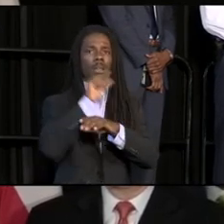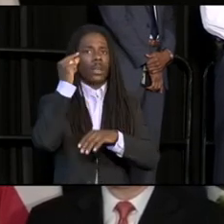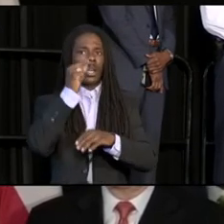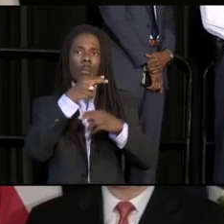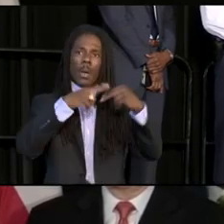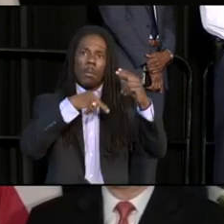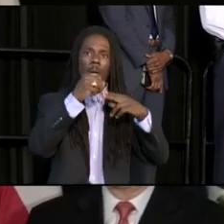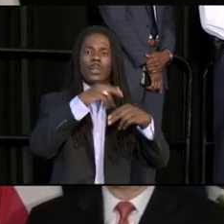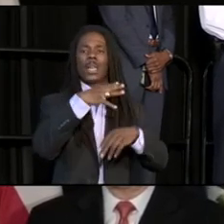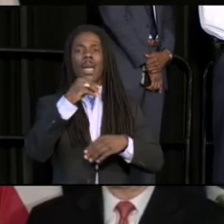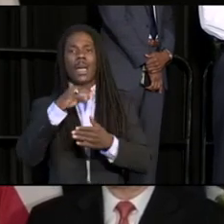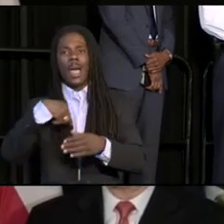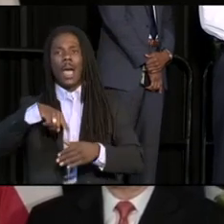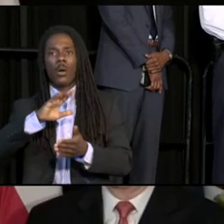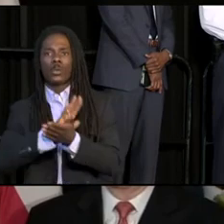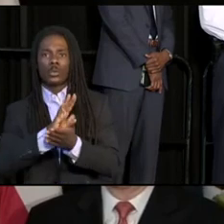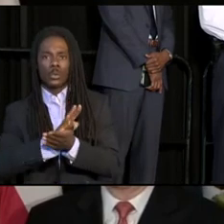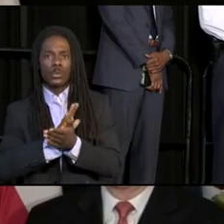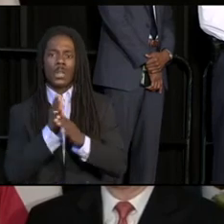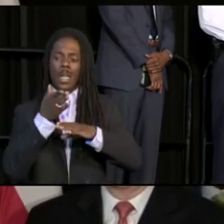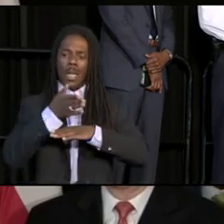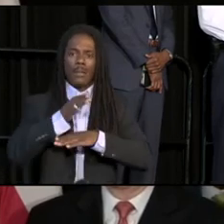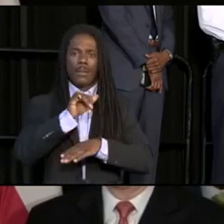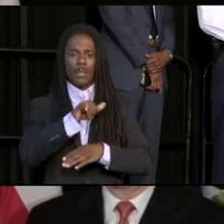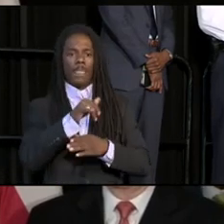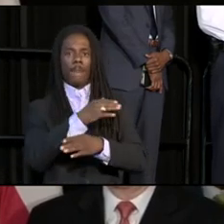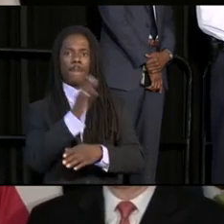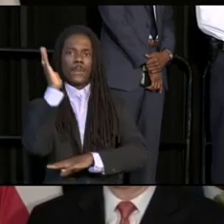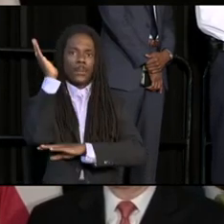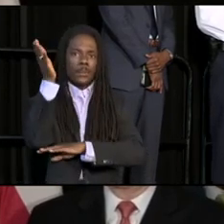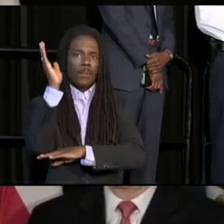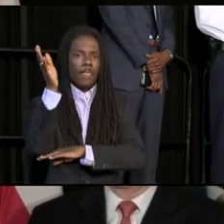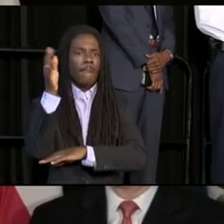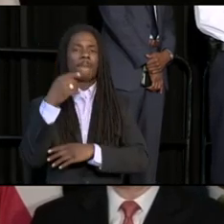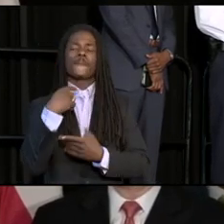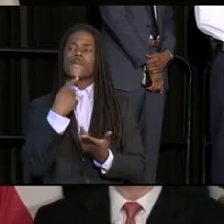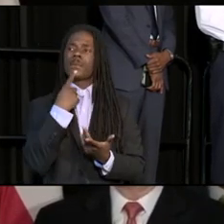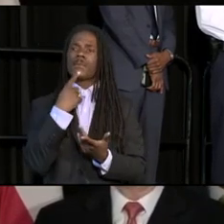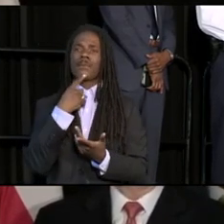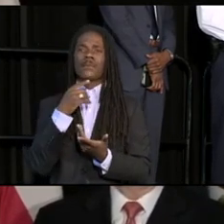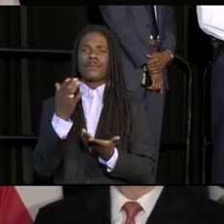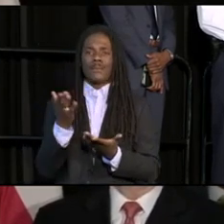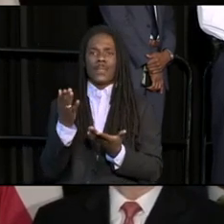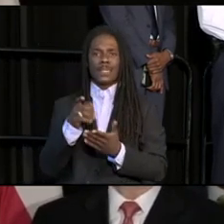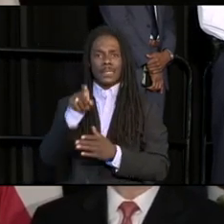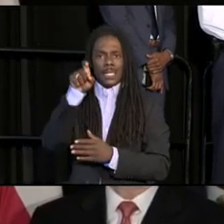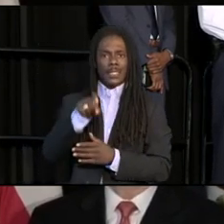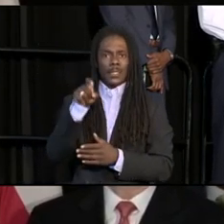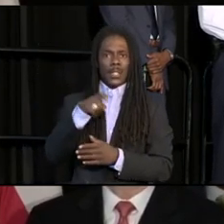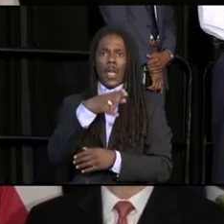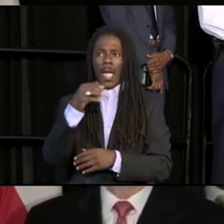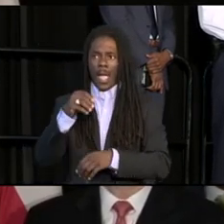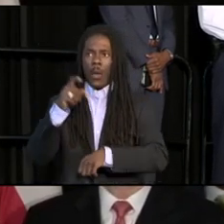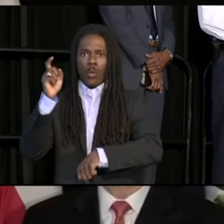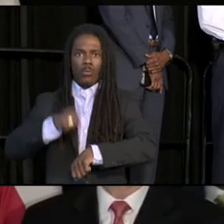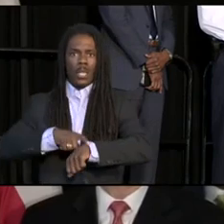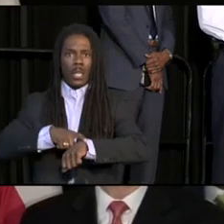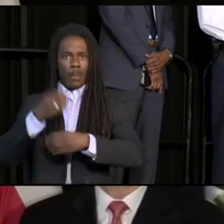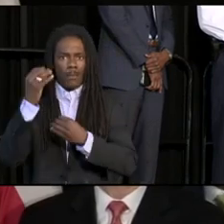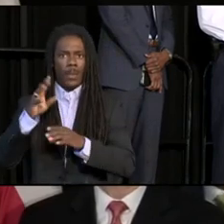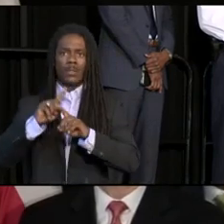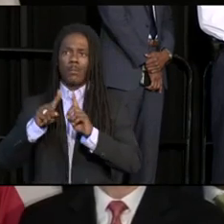our schools. And after that presentation, I said, well, this is necessary and timely information, but it's also